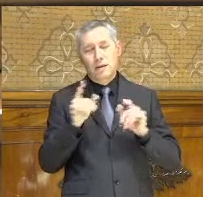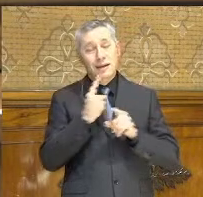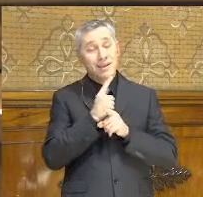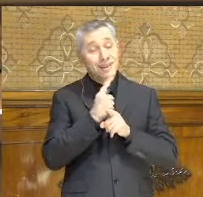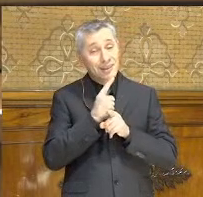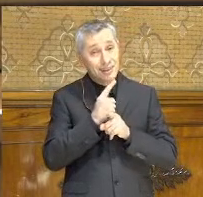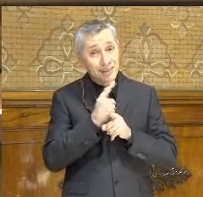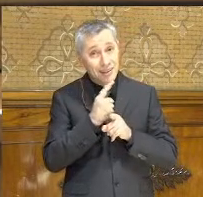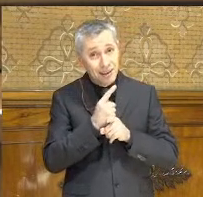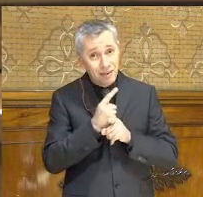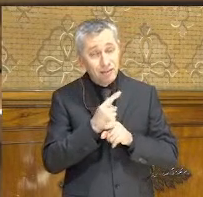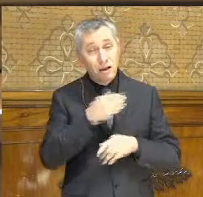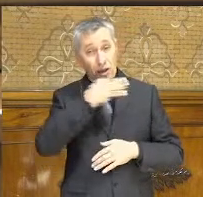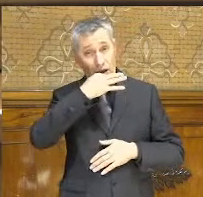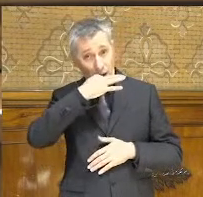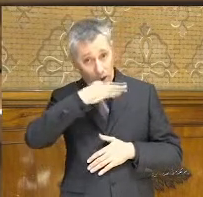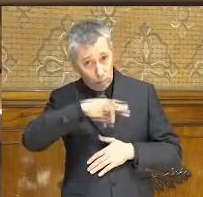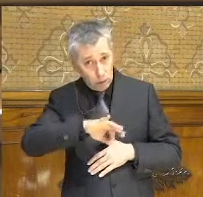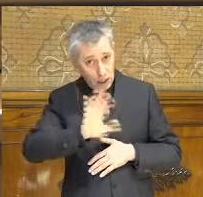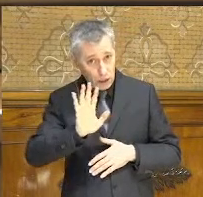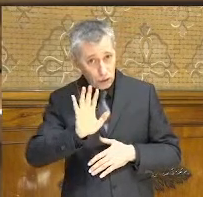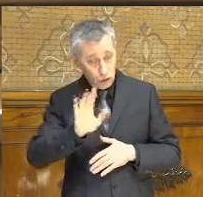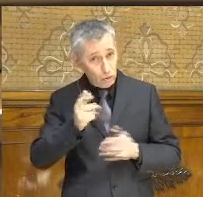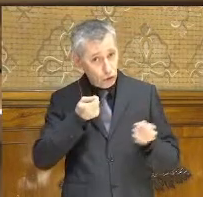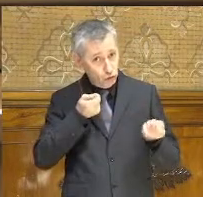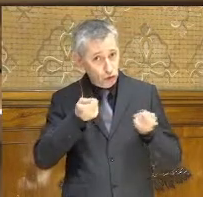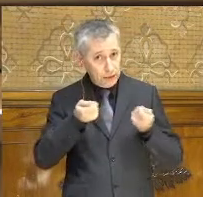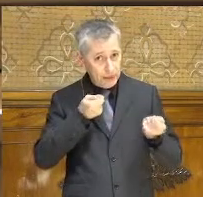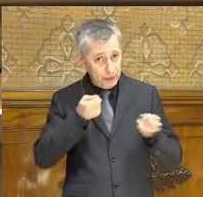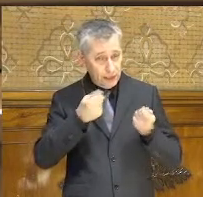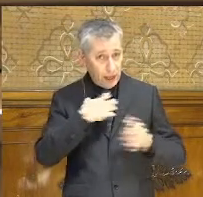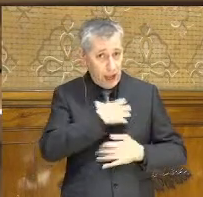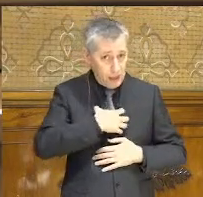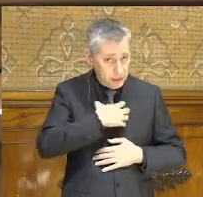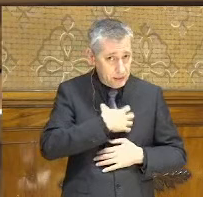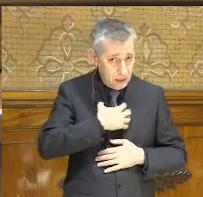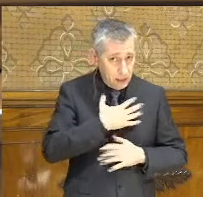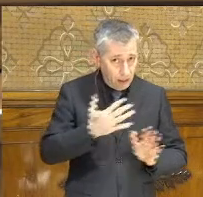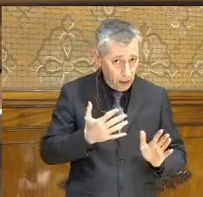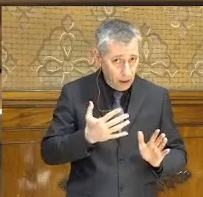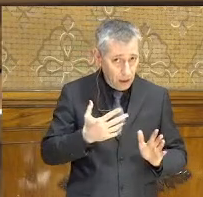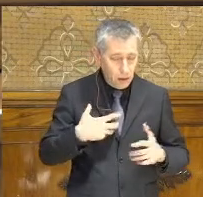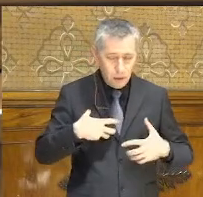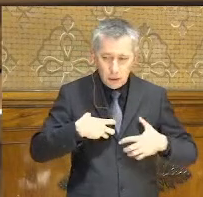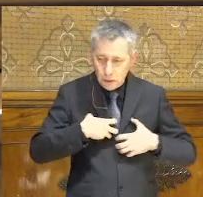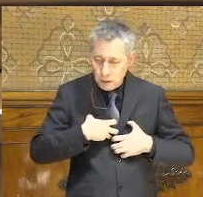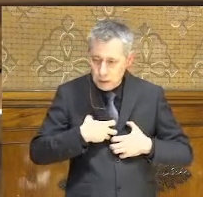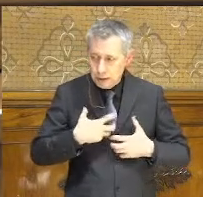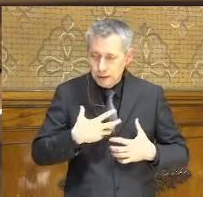deal with the anxiety of both the host